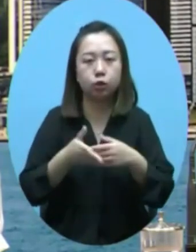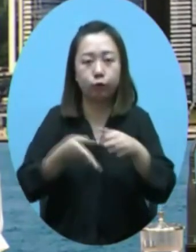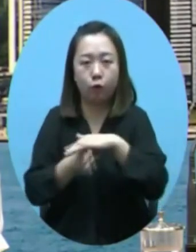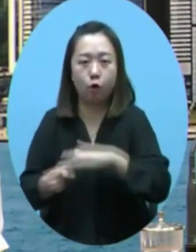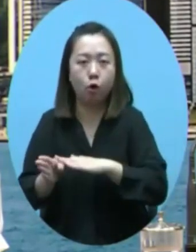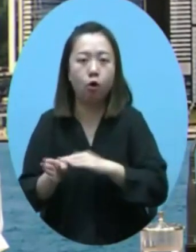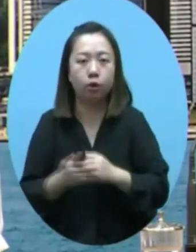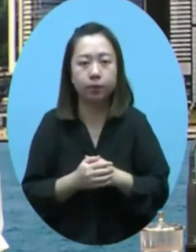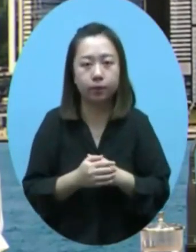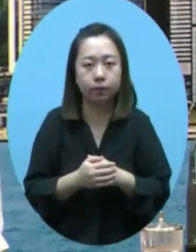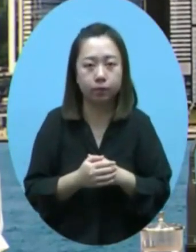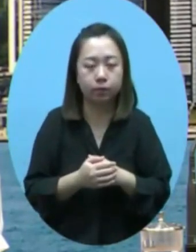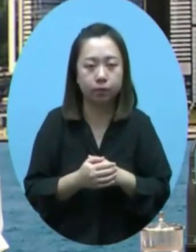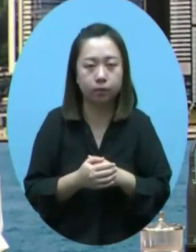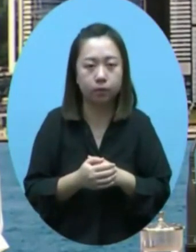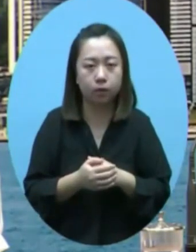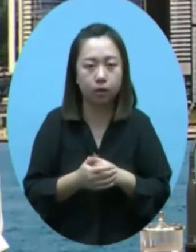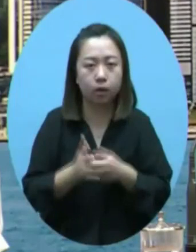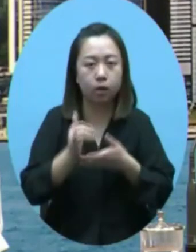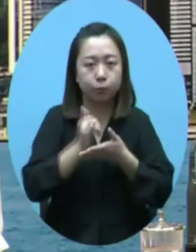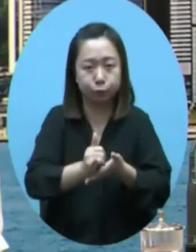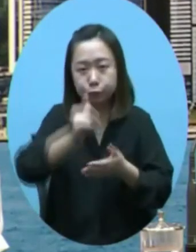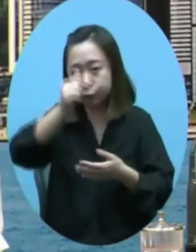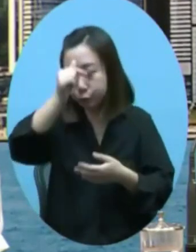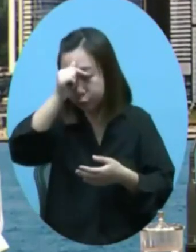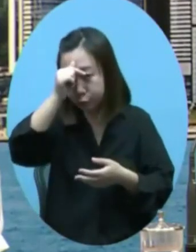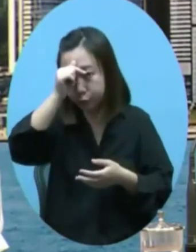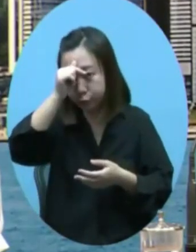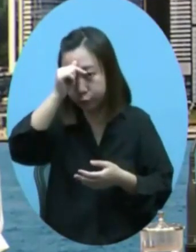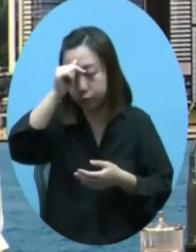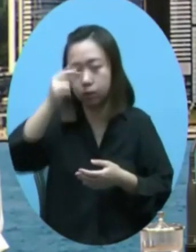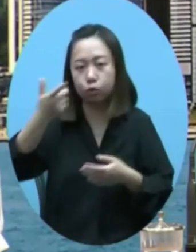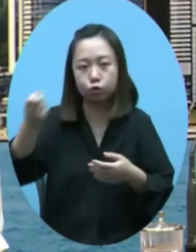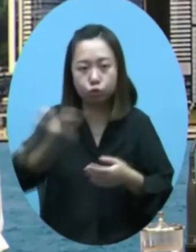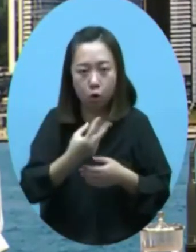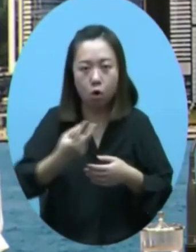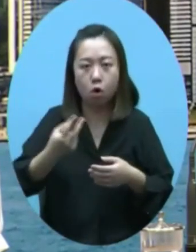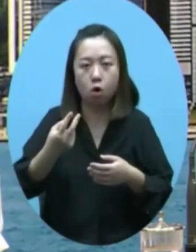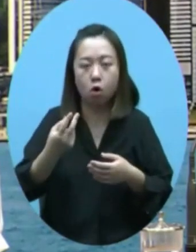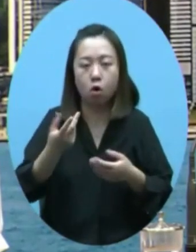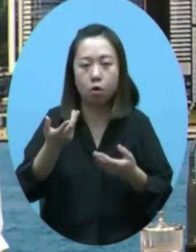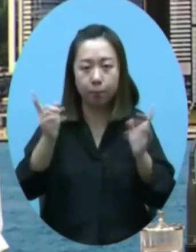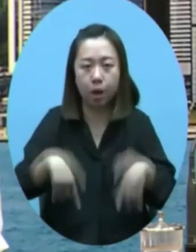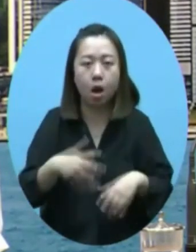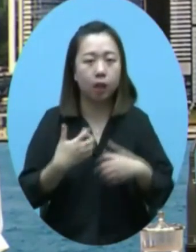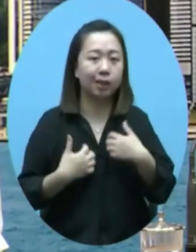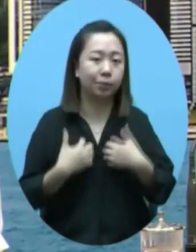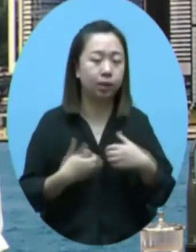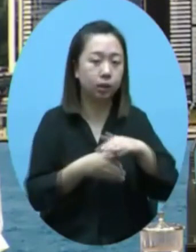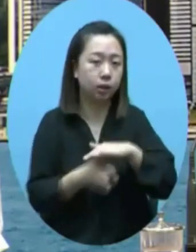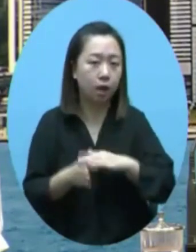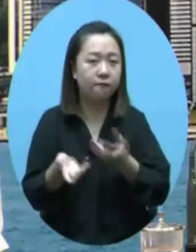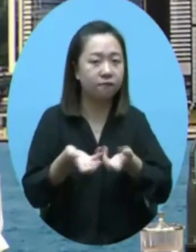the second-tier isolation wards. And for admissions into hospital, we would activate in the